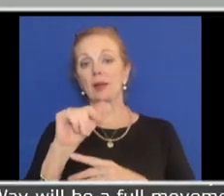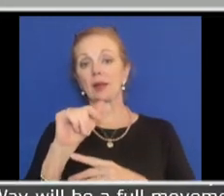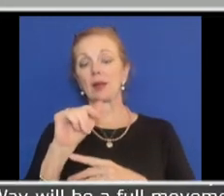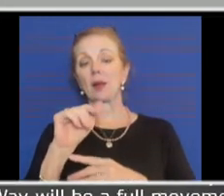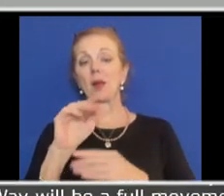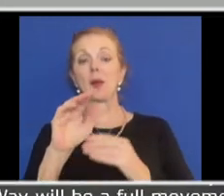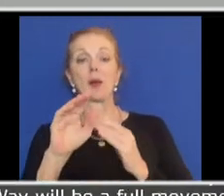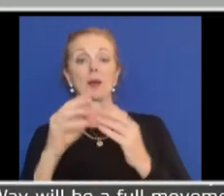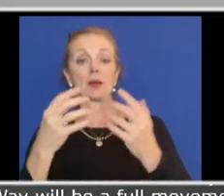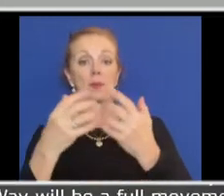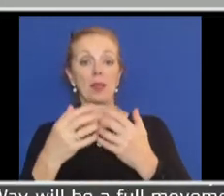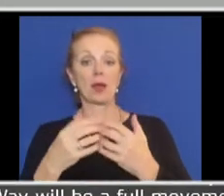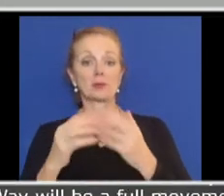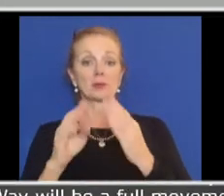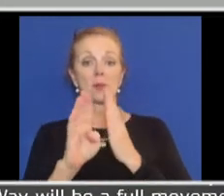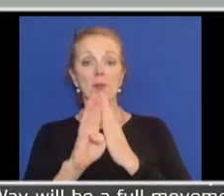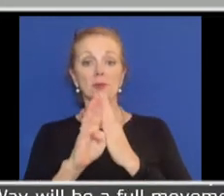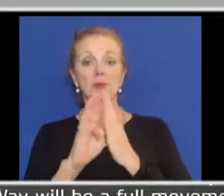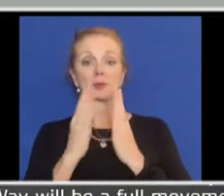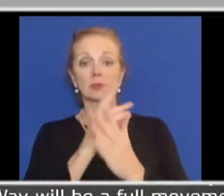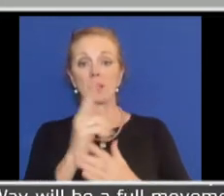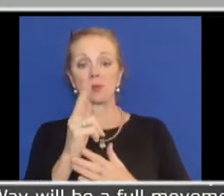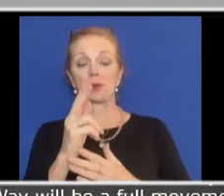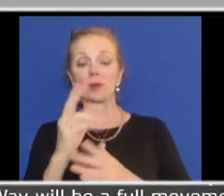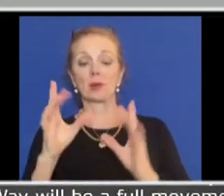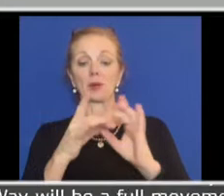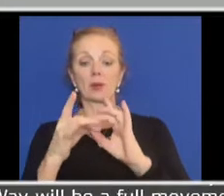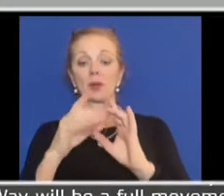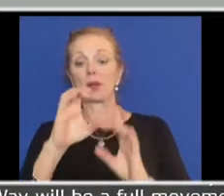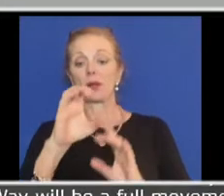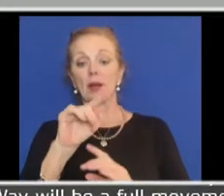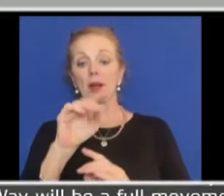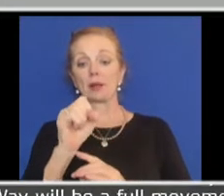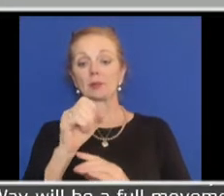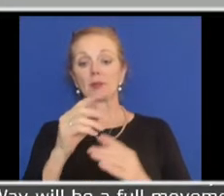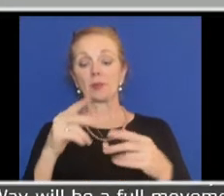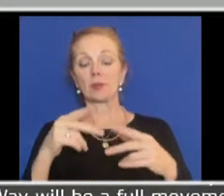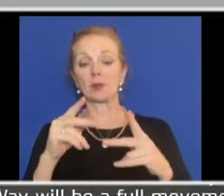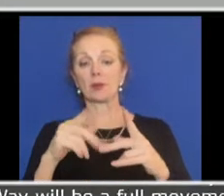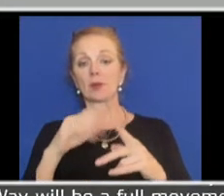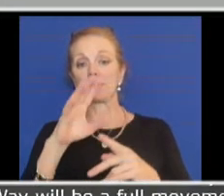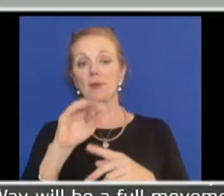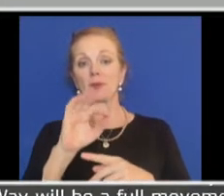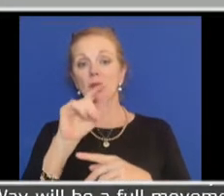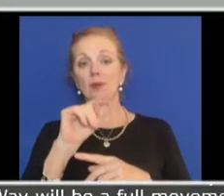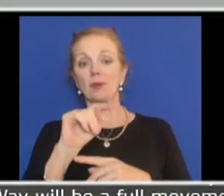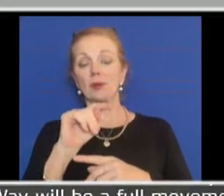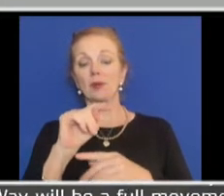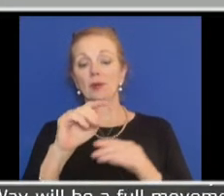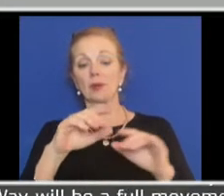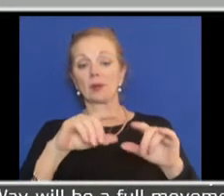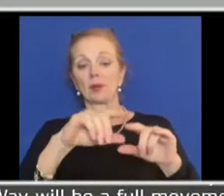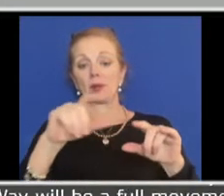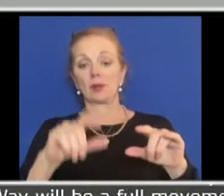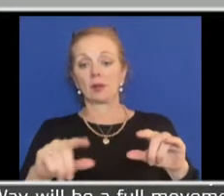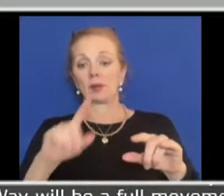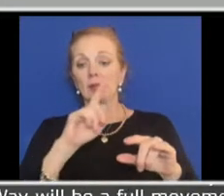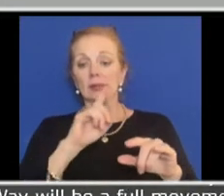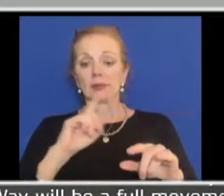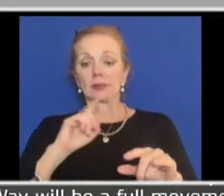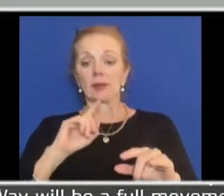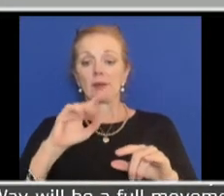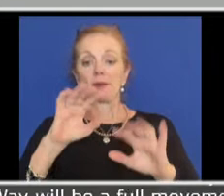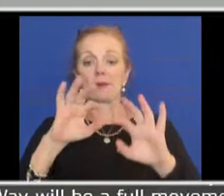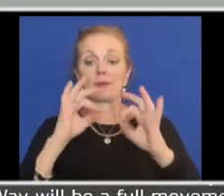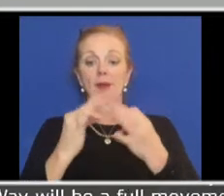Mallard Creek Road as well be coordinated with cats and permitting also commits to a 50-foot Class C buffer for single-family lots that are